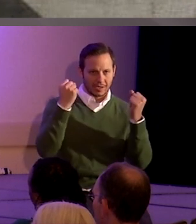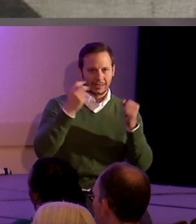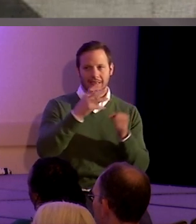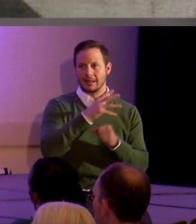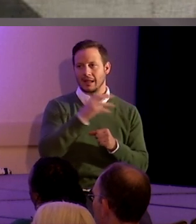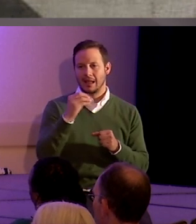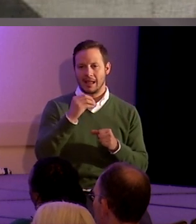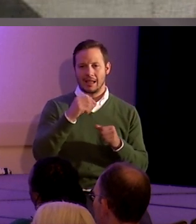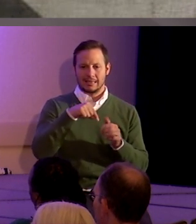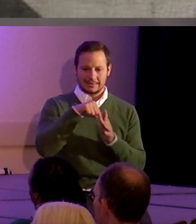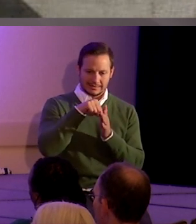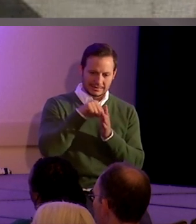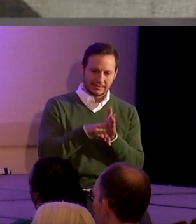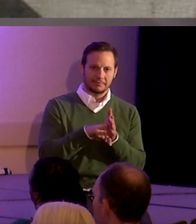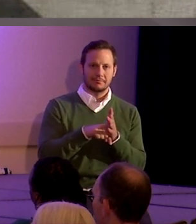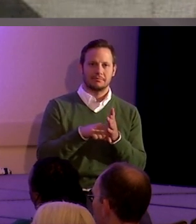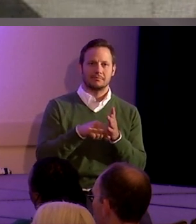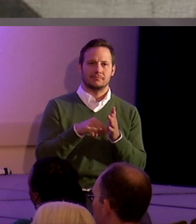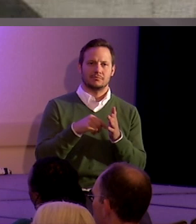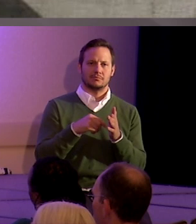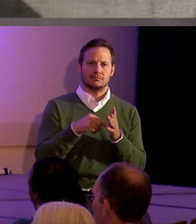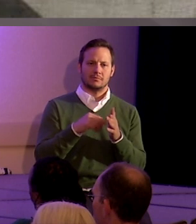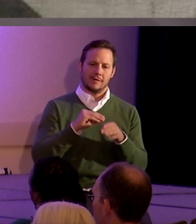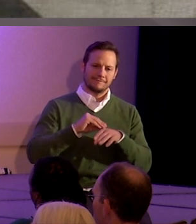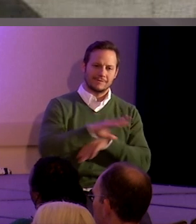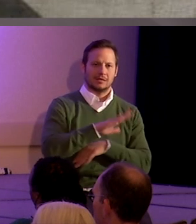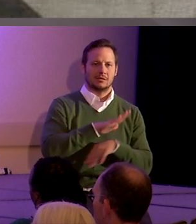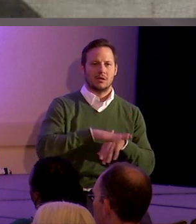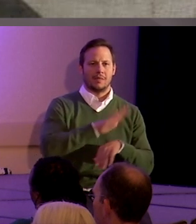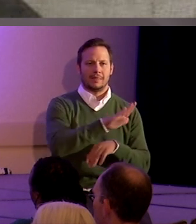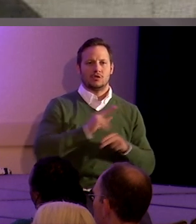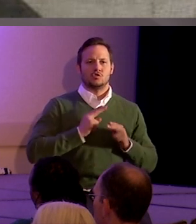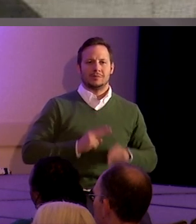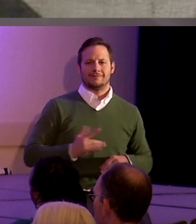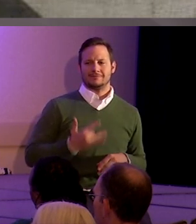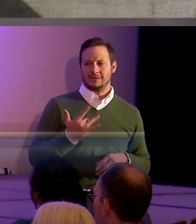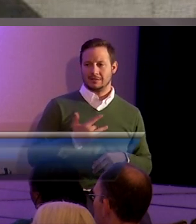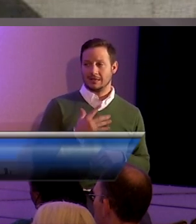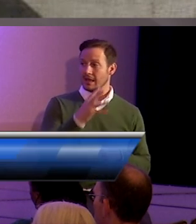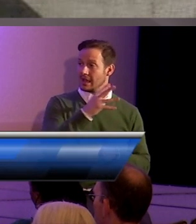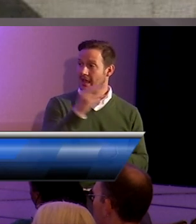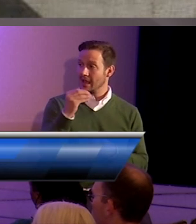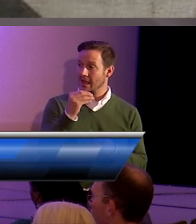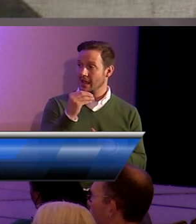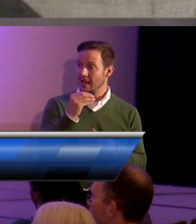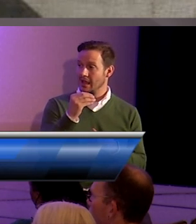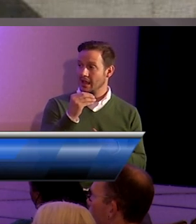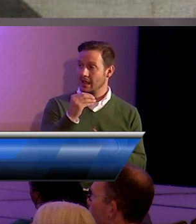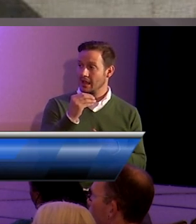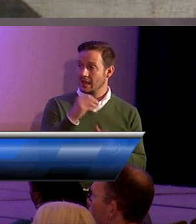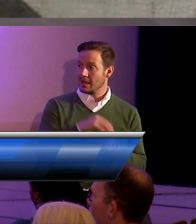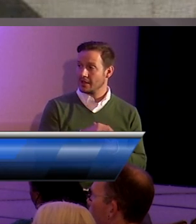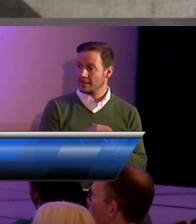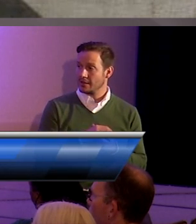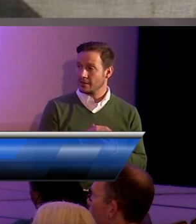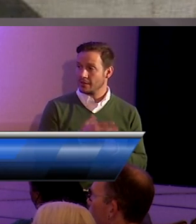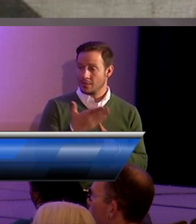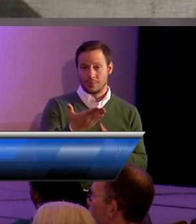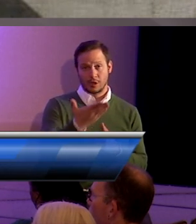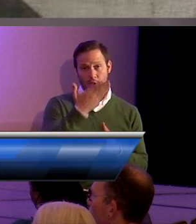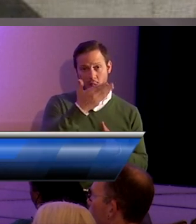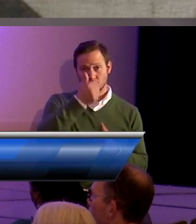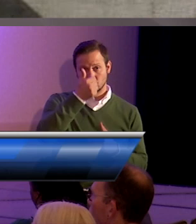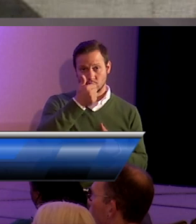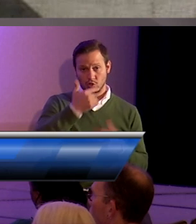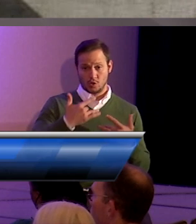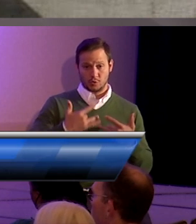and deeply humanizing effects. And of course, the closer the nudity, the more uncomfortable it becomes.